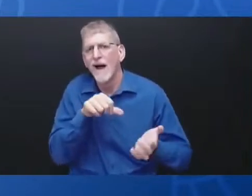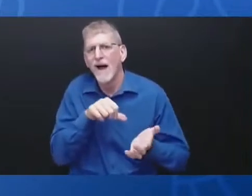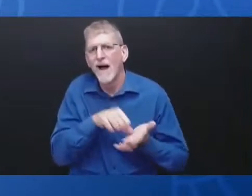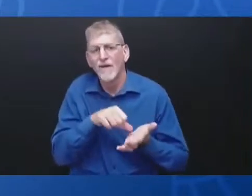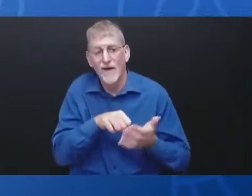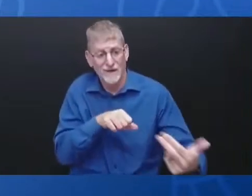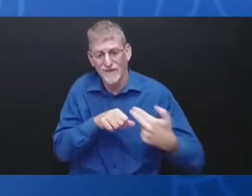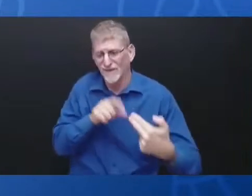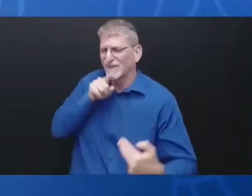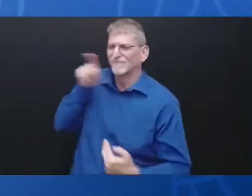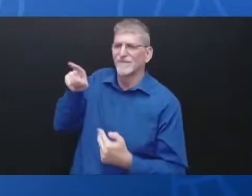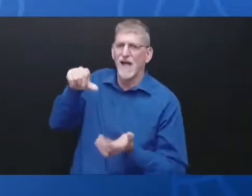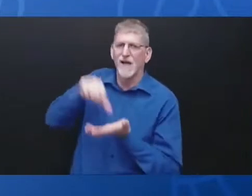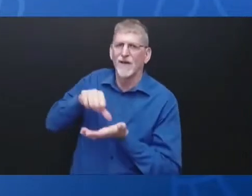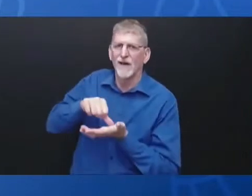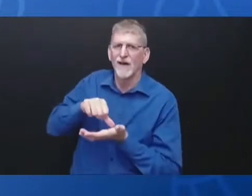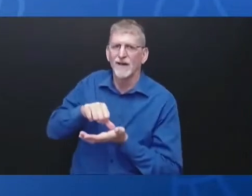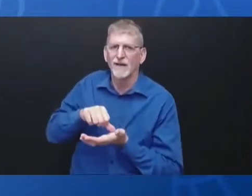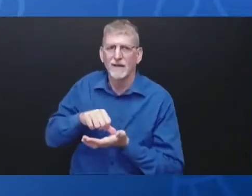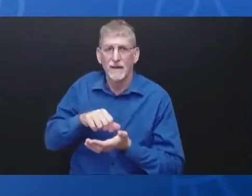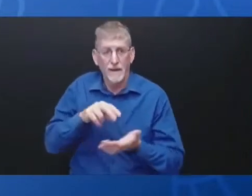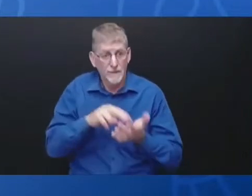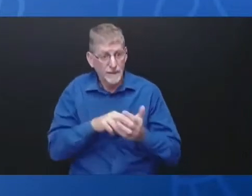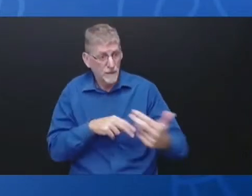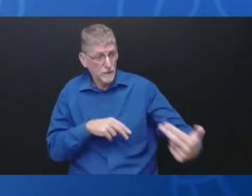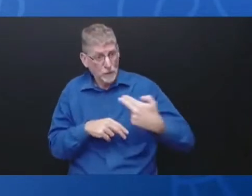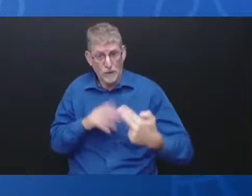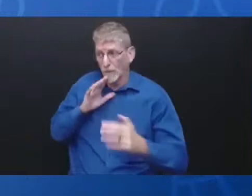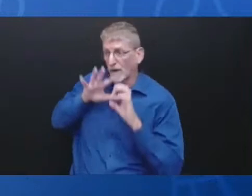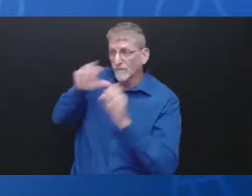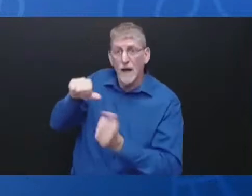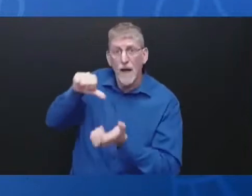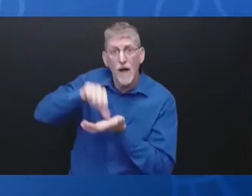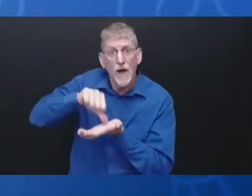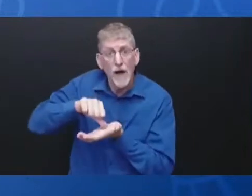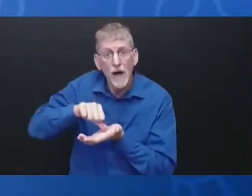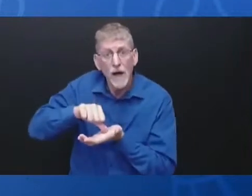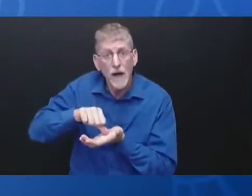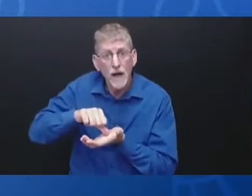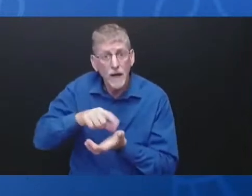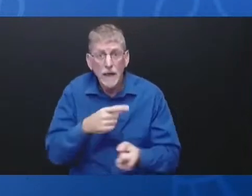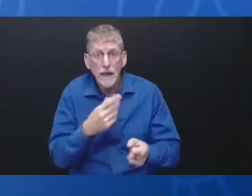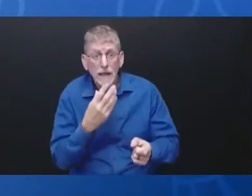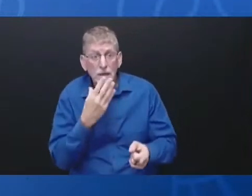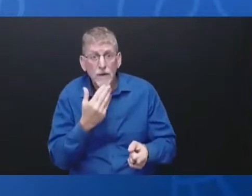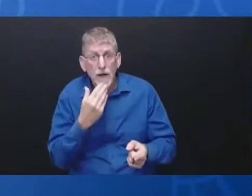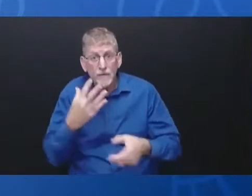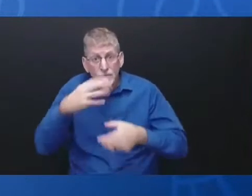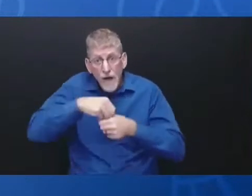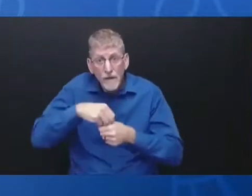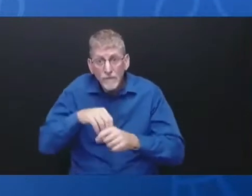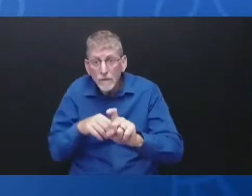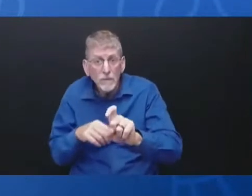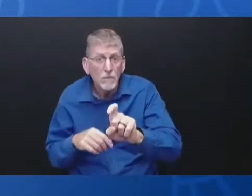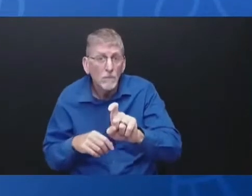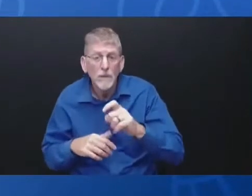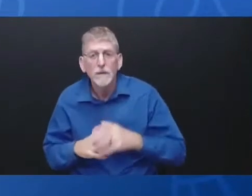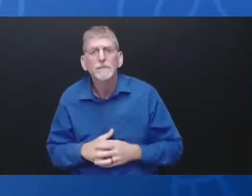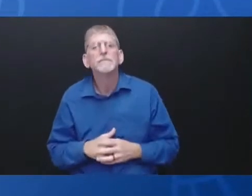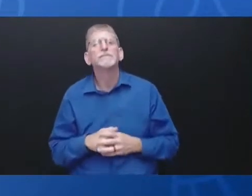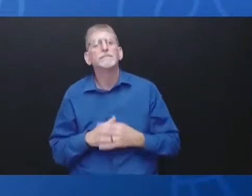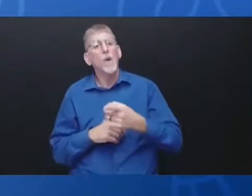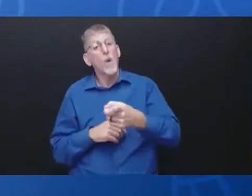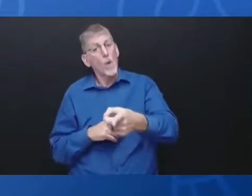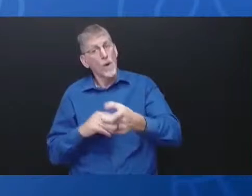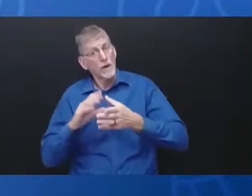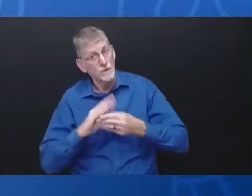Israel to do so? I think you're referring to President Trump's Truth Social tweet, and I'm sure you all have it on your phones.